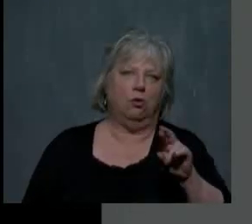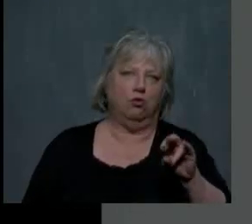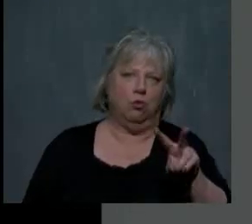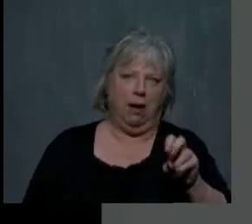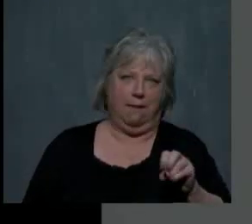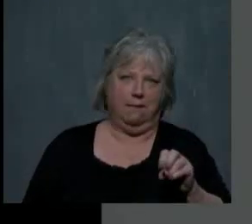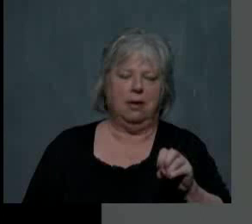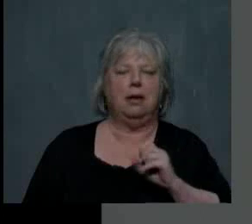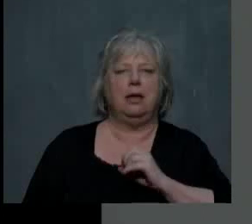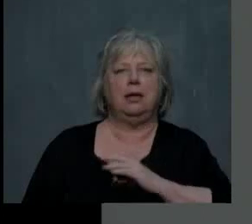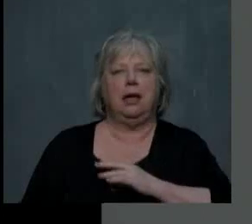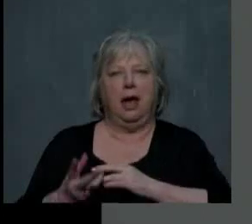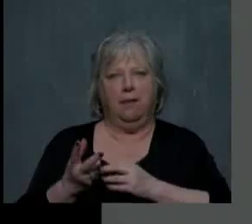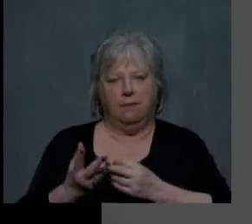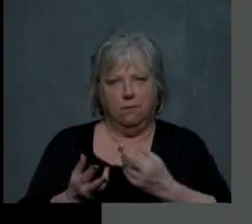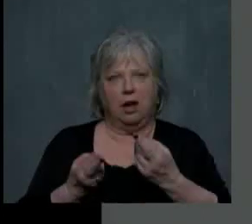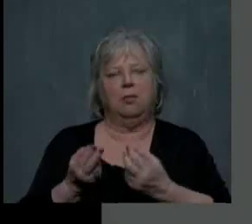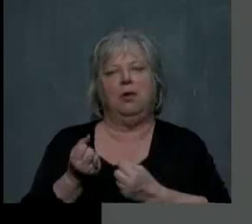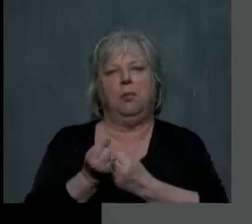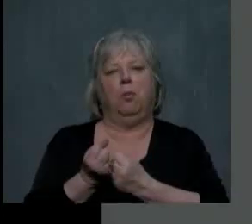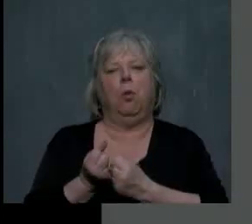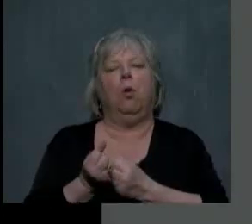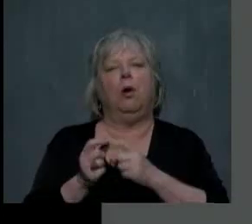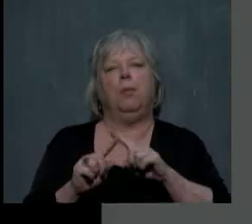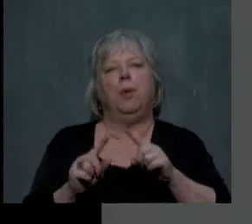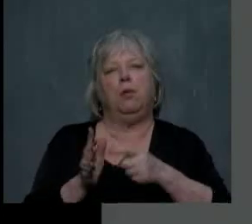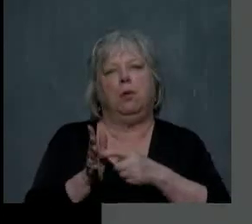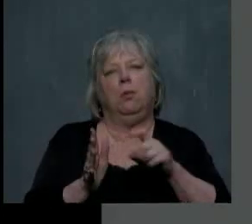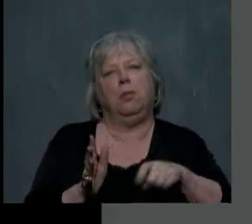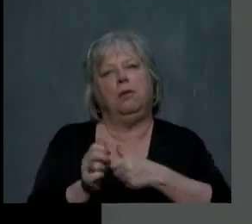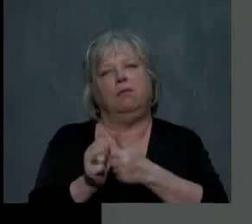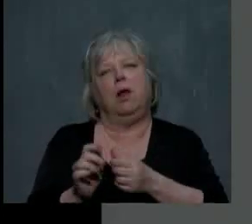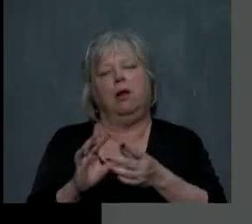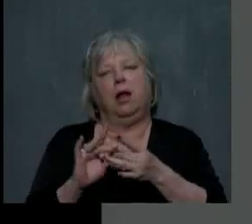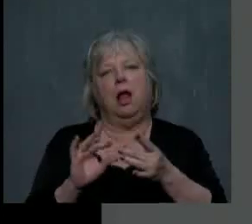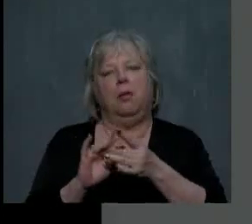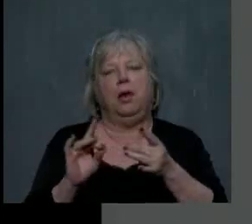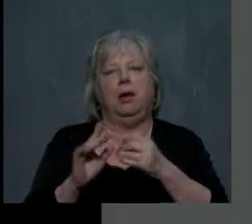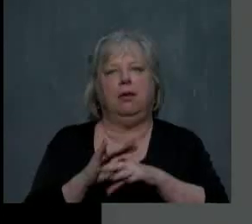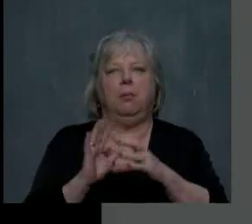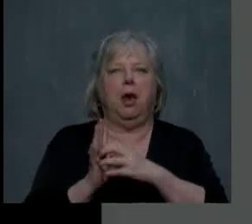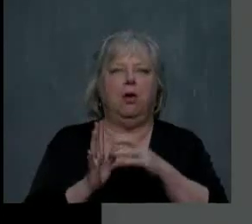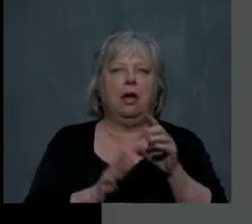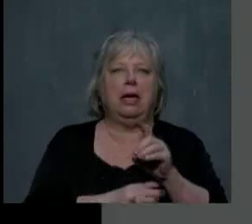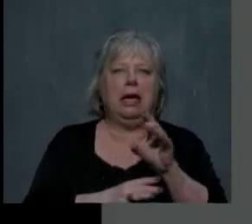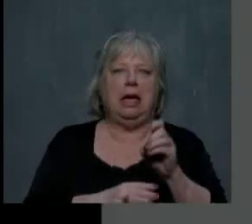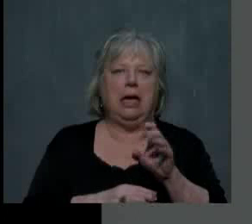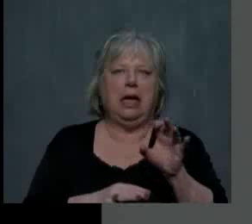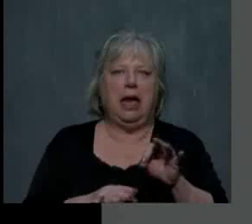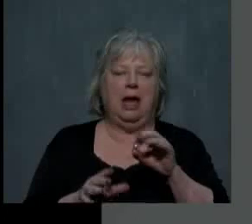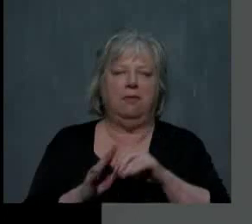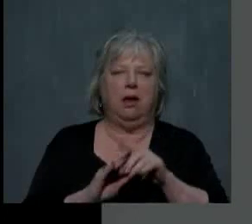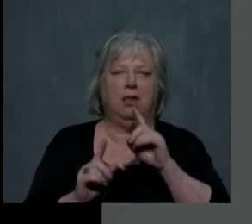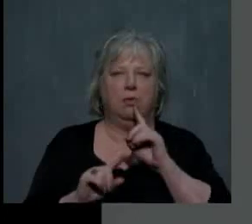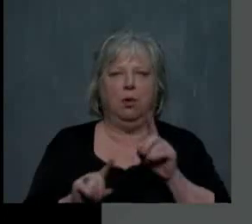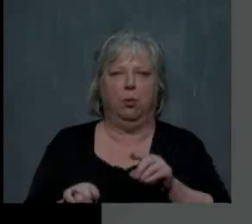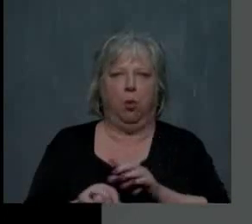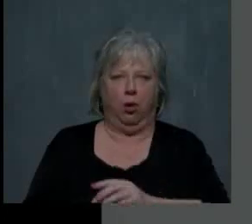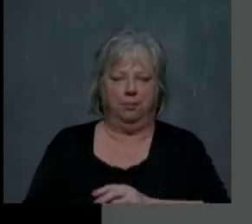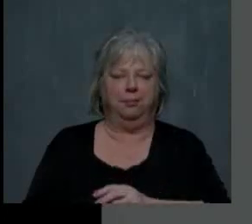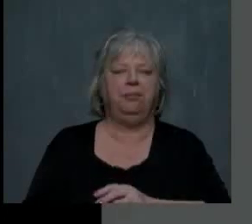of the request, subject to compliance with the comments and conditions as outlined in paragraphs D, E, and F of the agenda staff